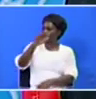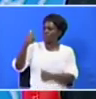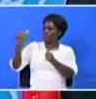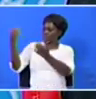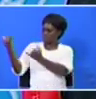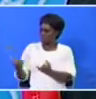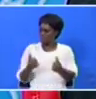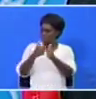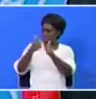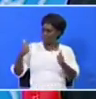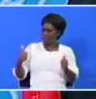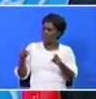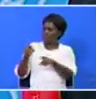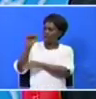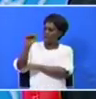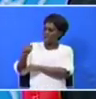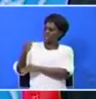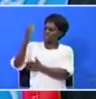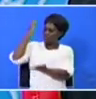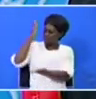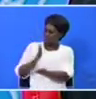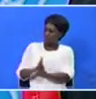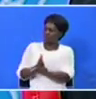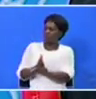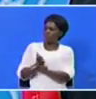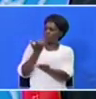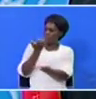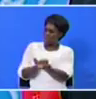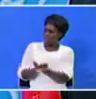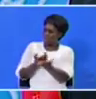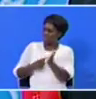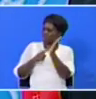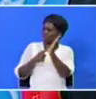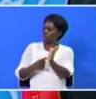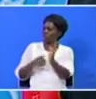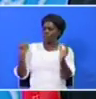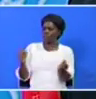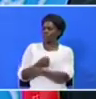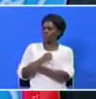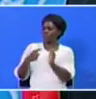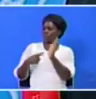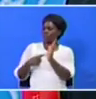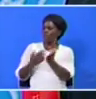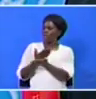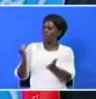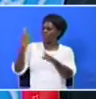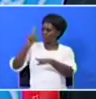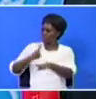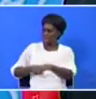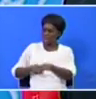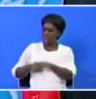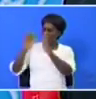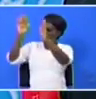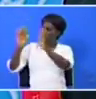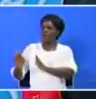refused. He was asked to substantiate or give present any evidence. He couldn't. Mm. And every time he goes on a campaign